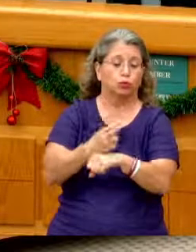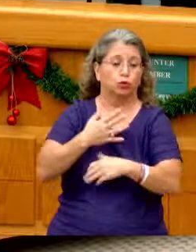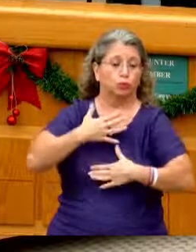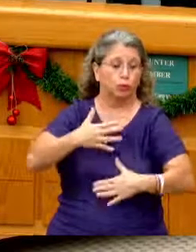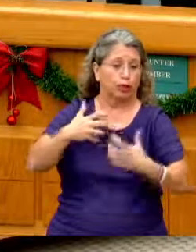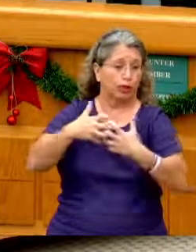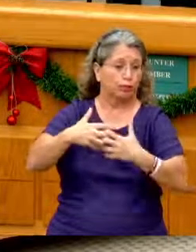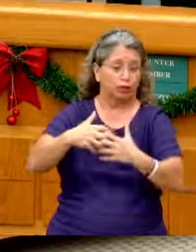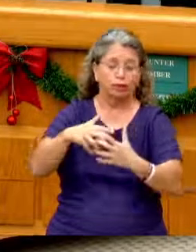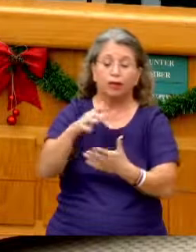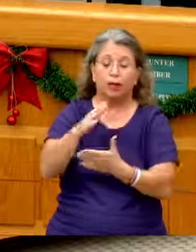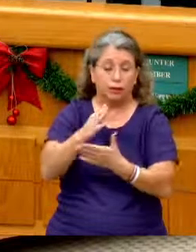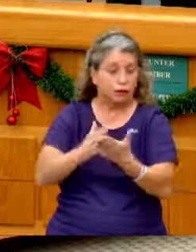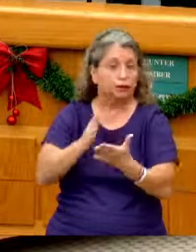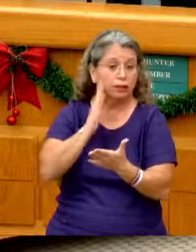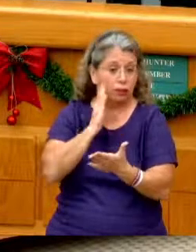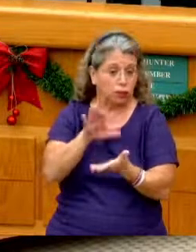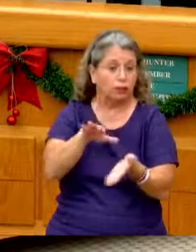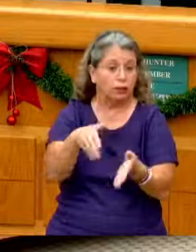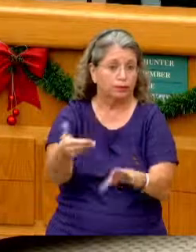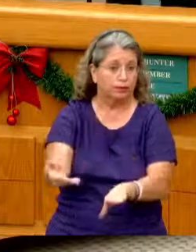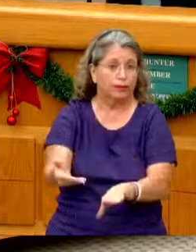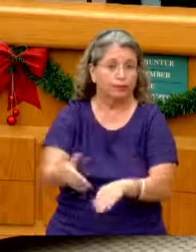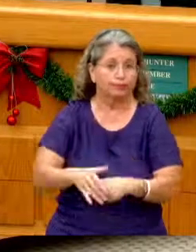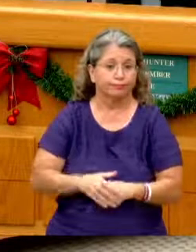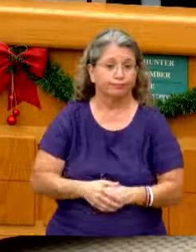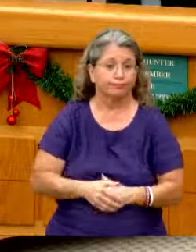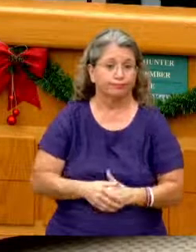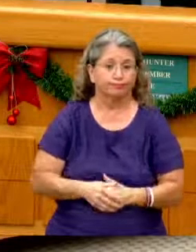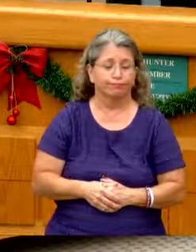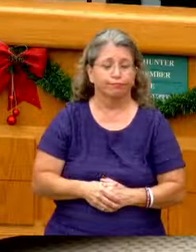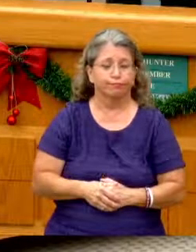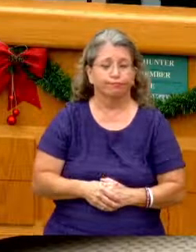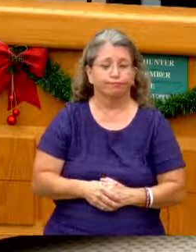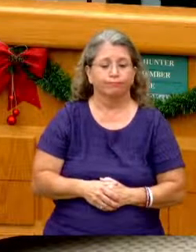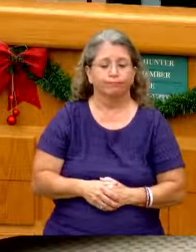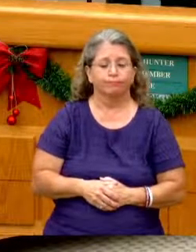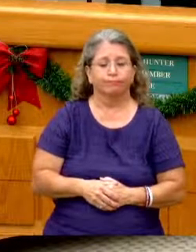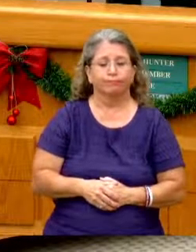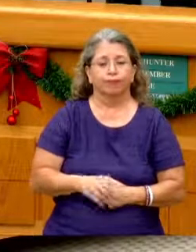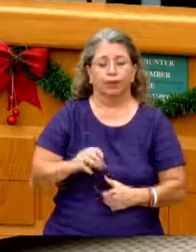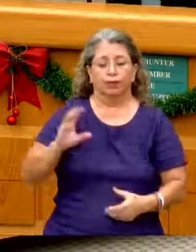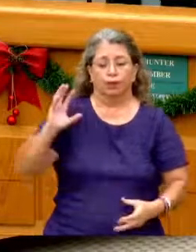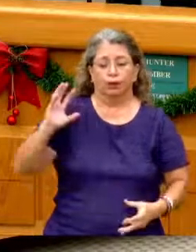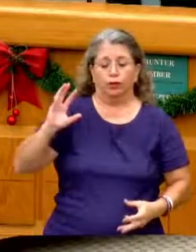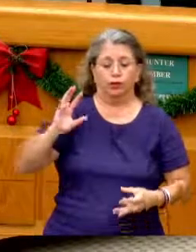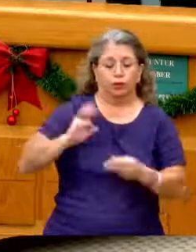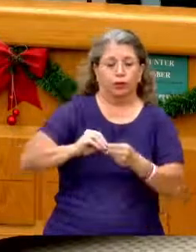it. Next slide, please. So a total of